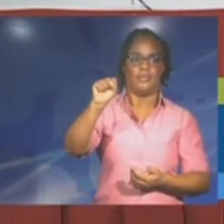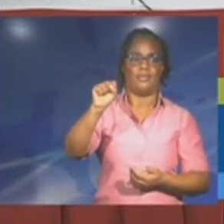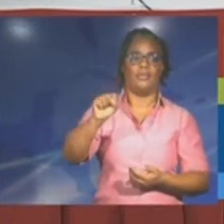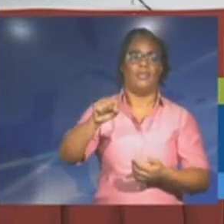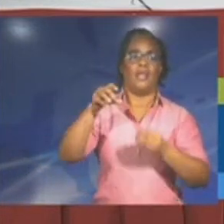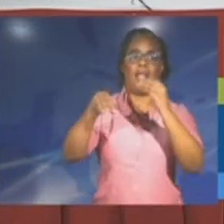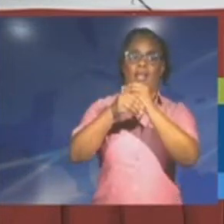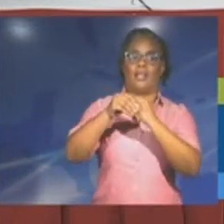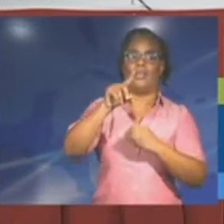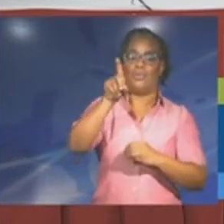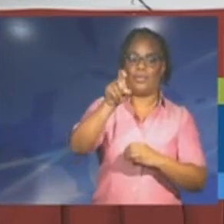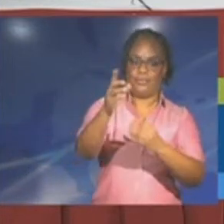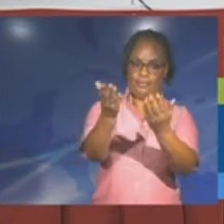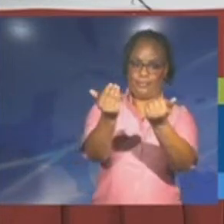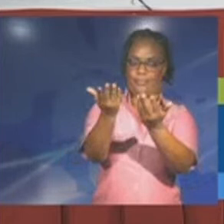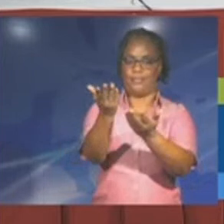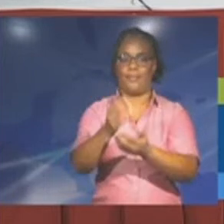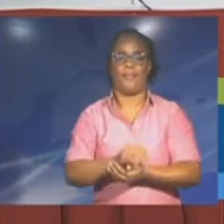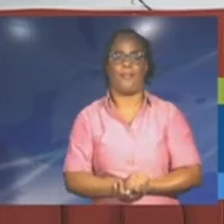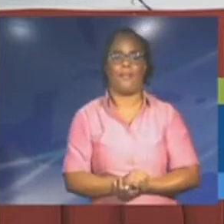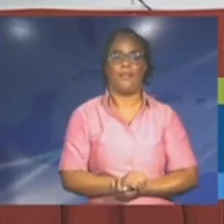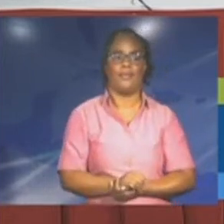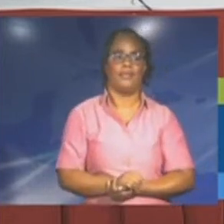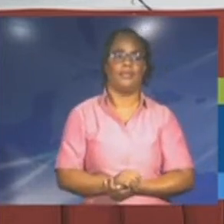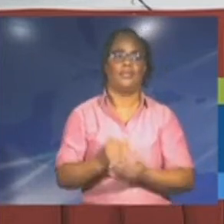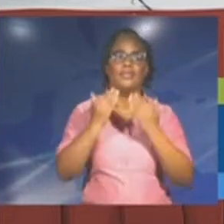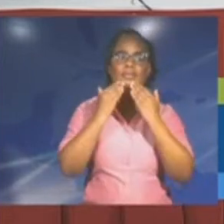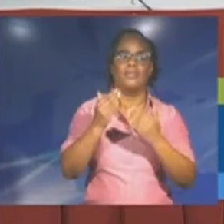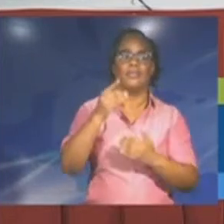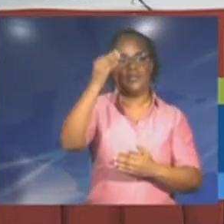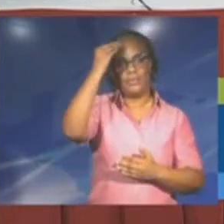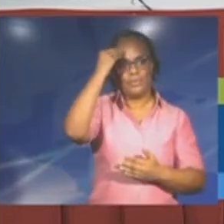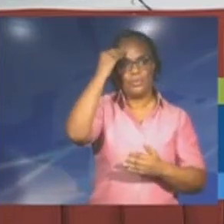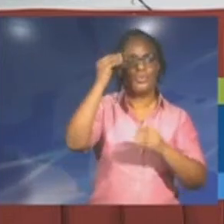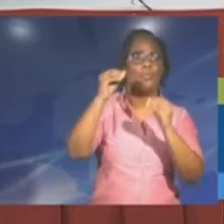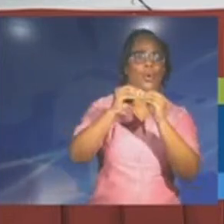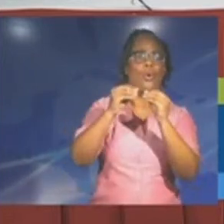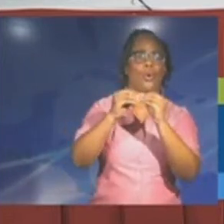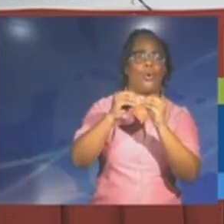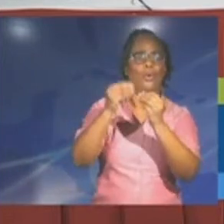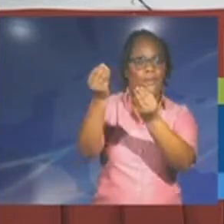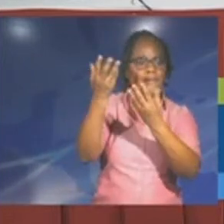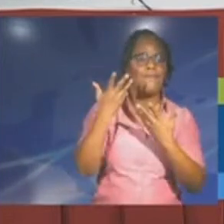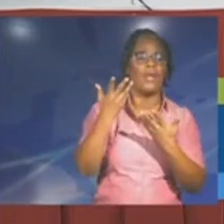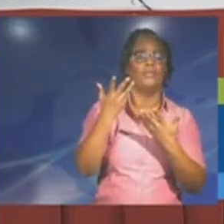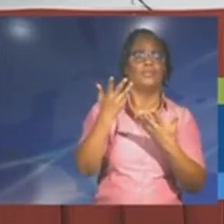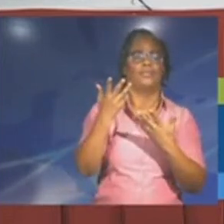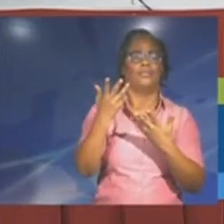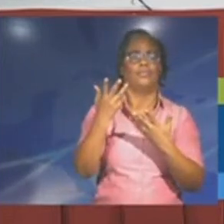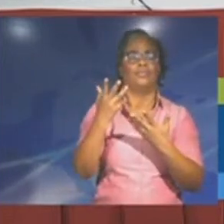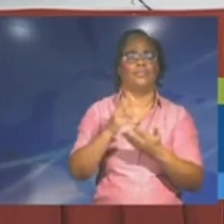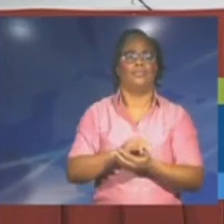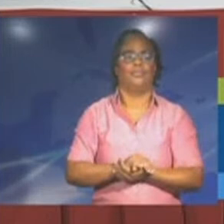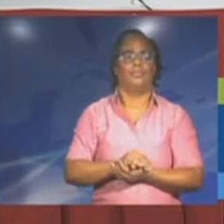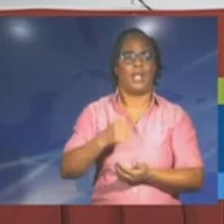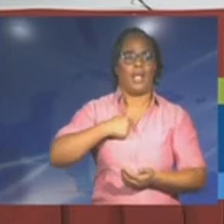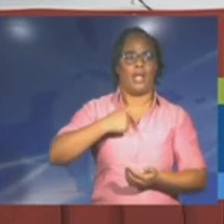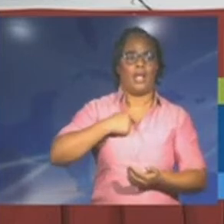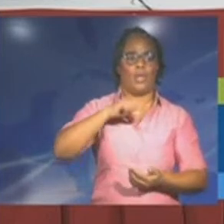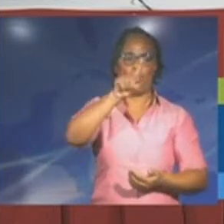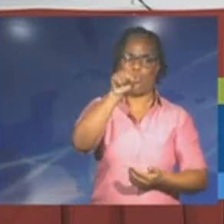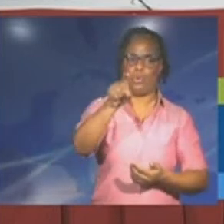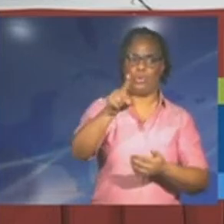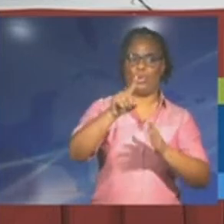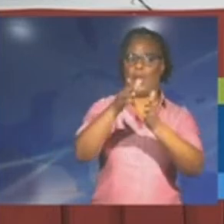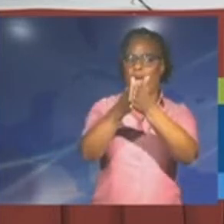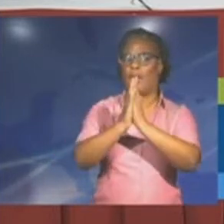Hi, thanks. Just wanted some further information with respect to my questions to Ms. Smith-Bethel just now. I had asked about